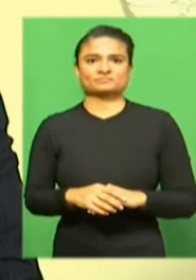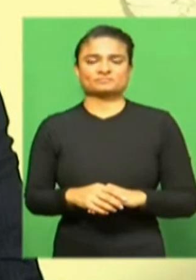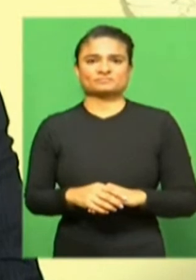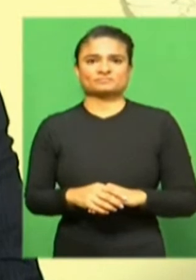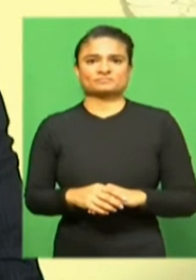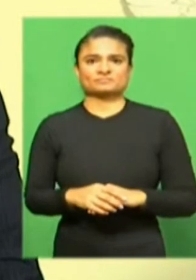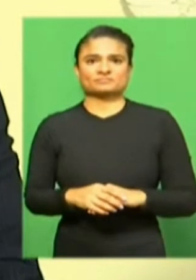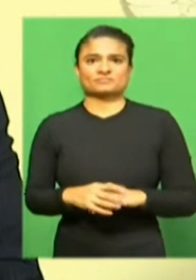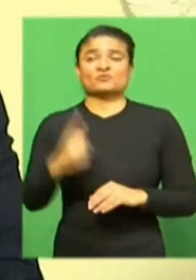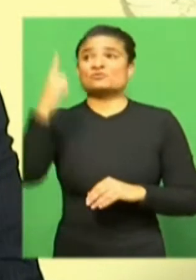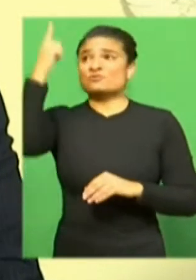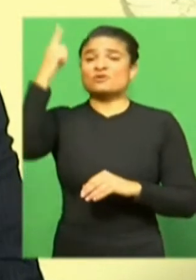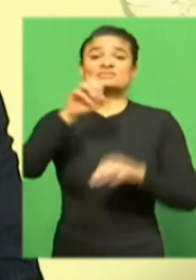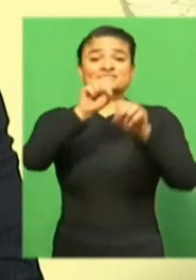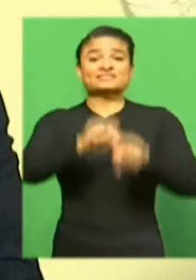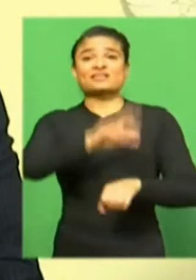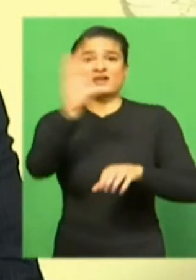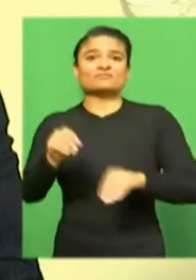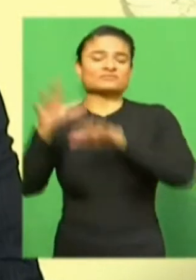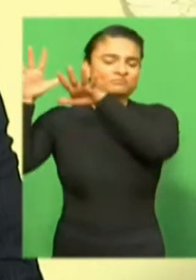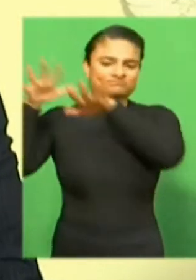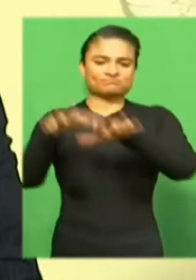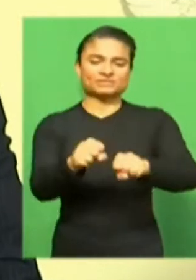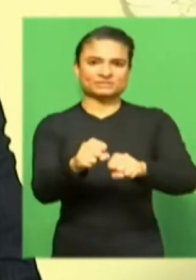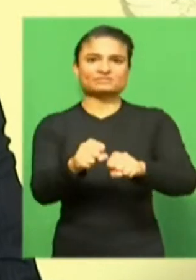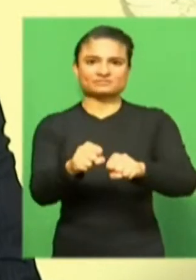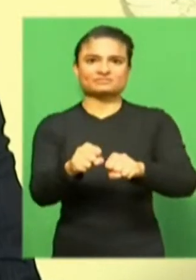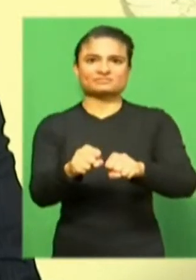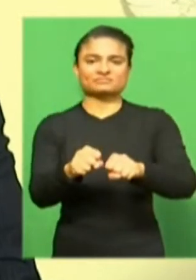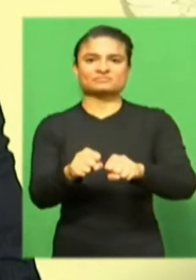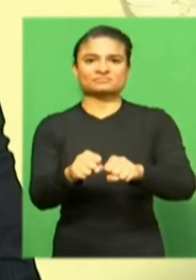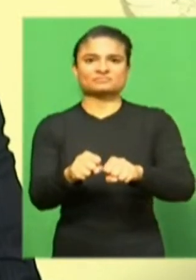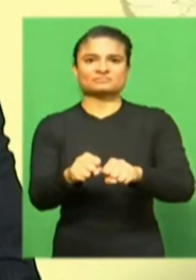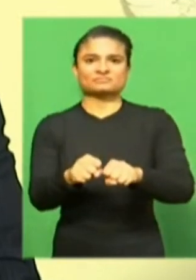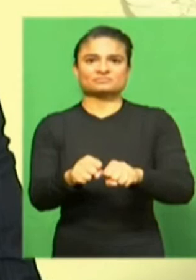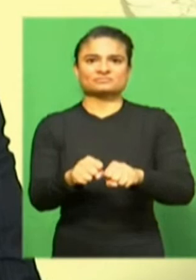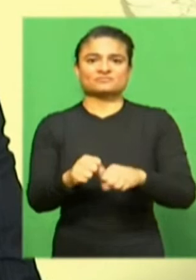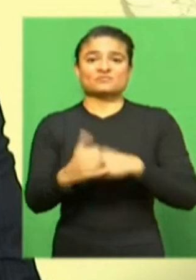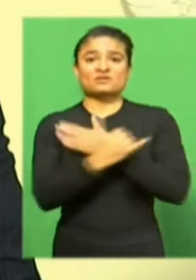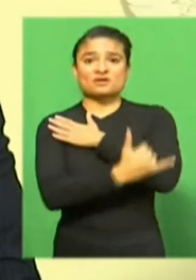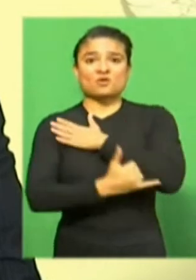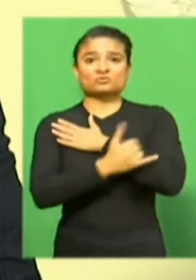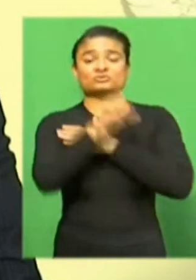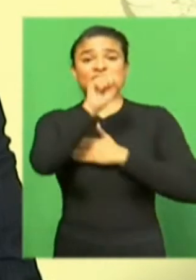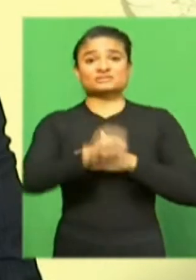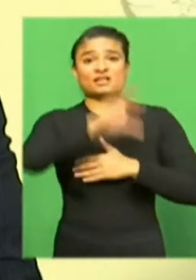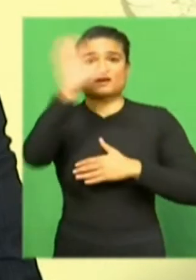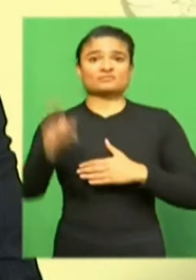Hosi katekisa Afrika. I thank you.